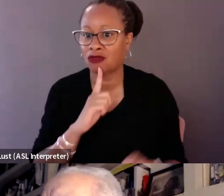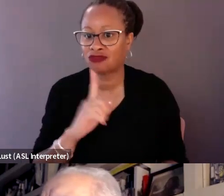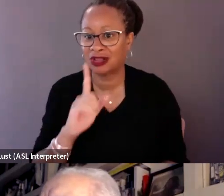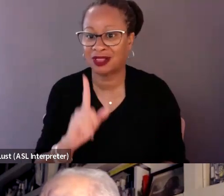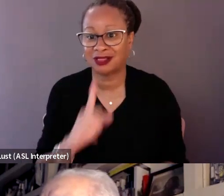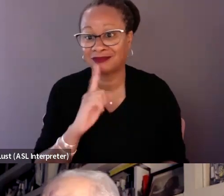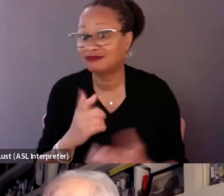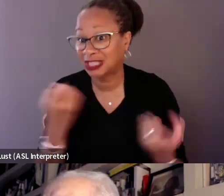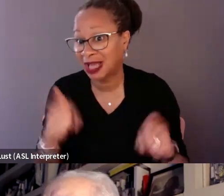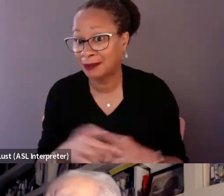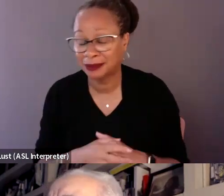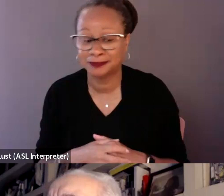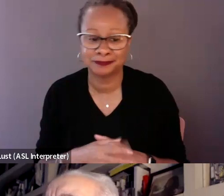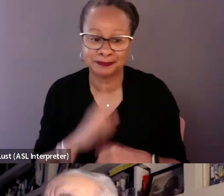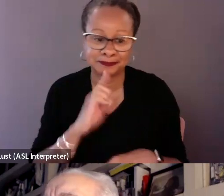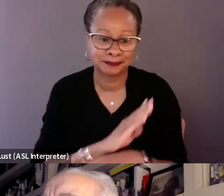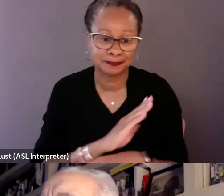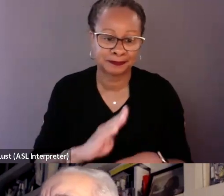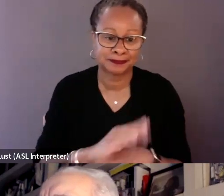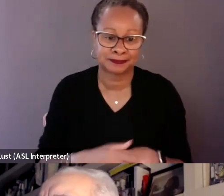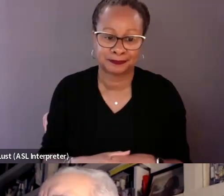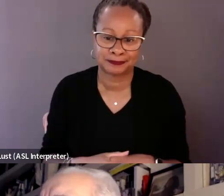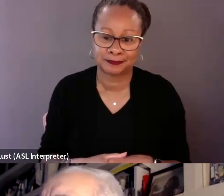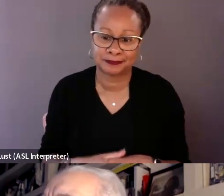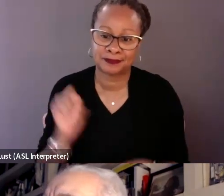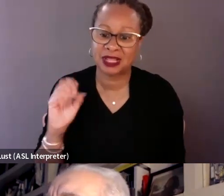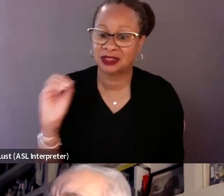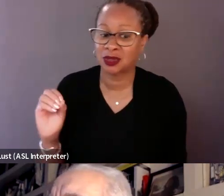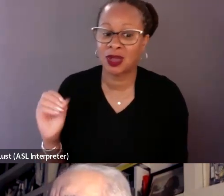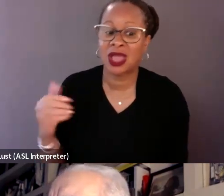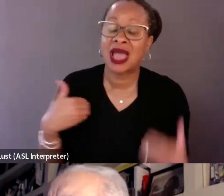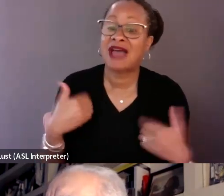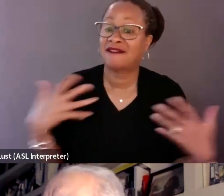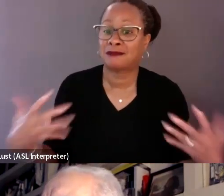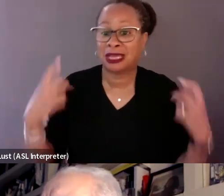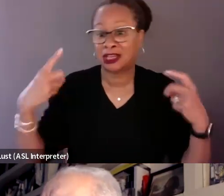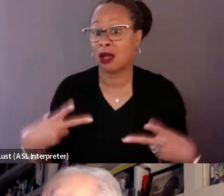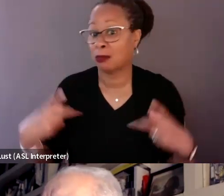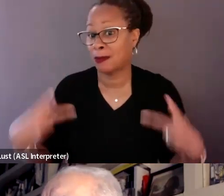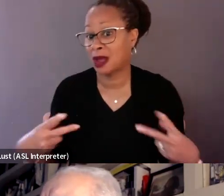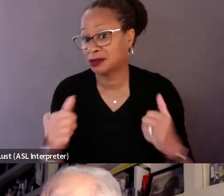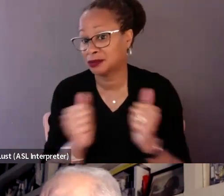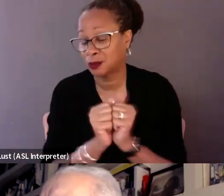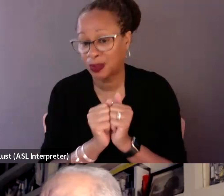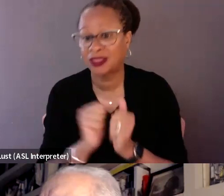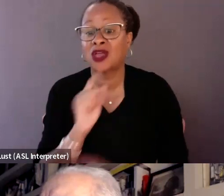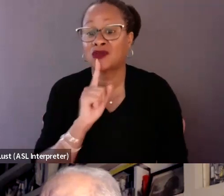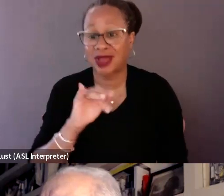material. So there was a big compromise with reality